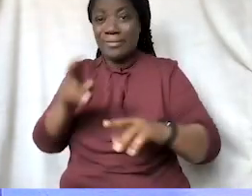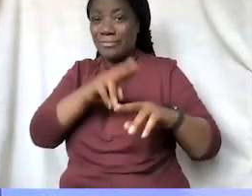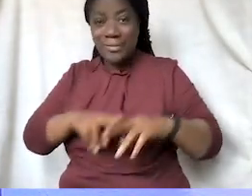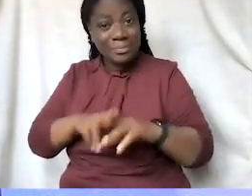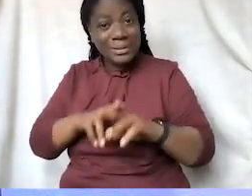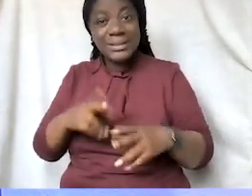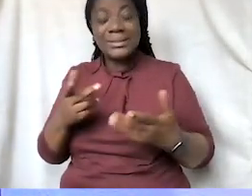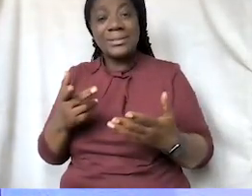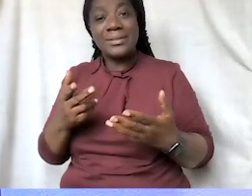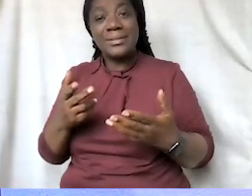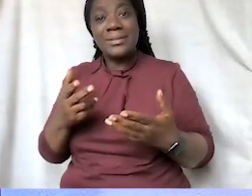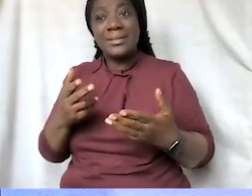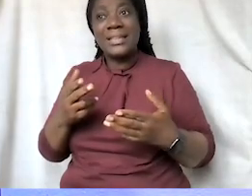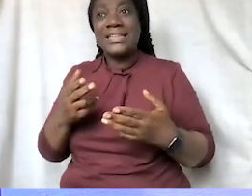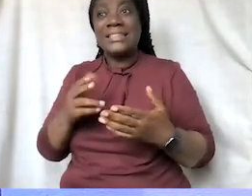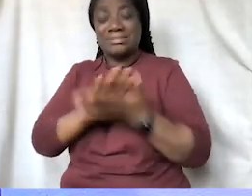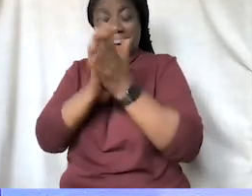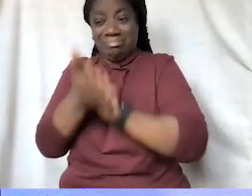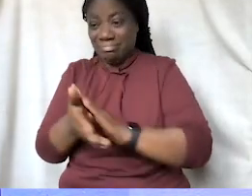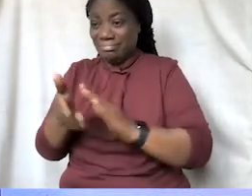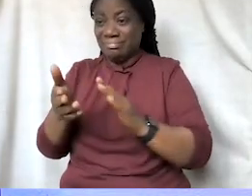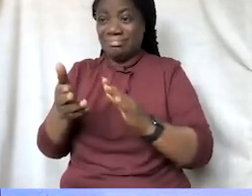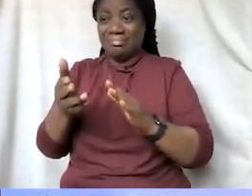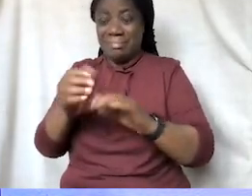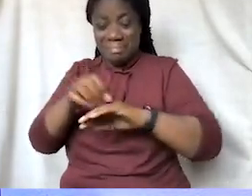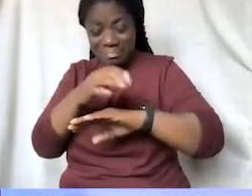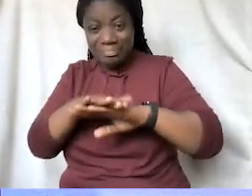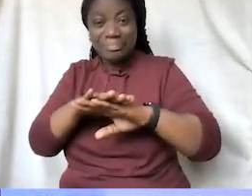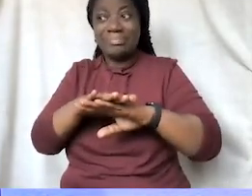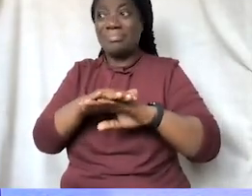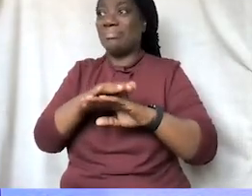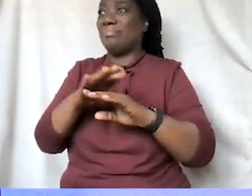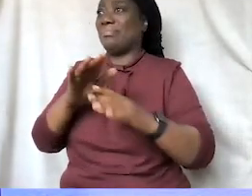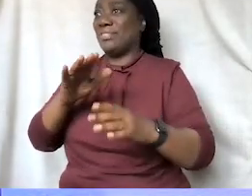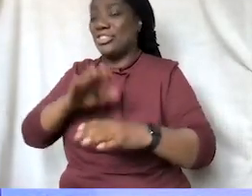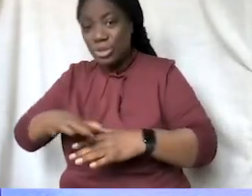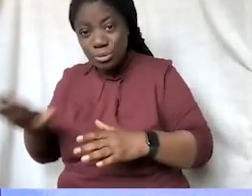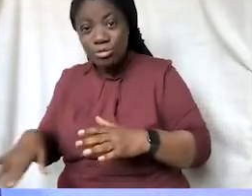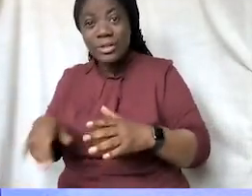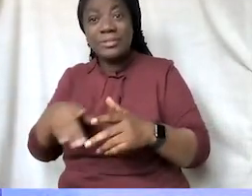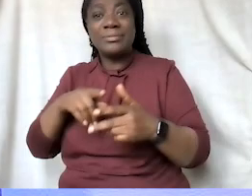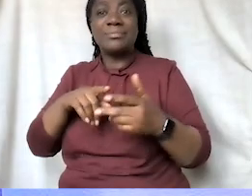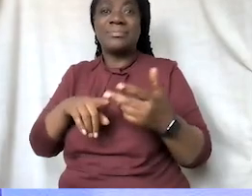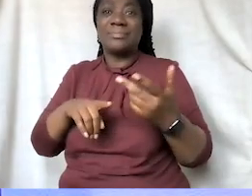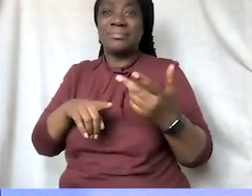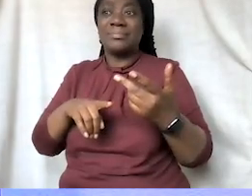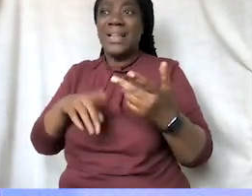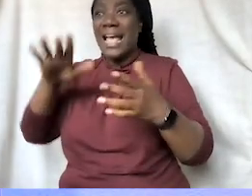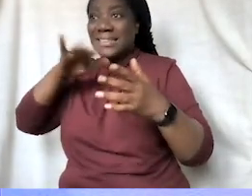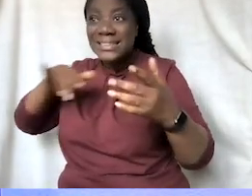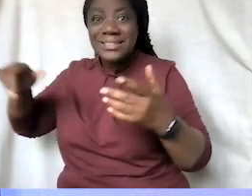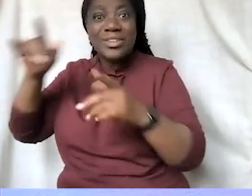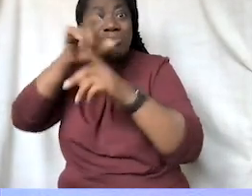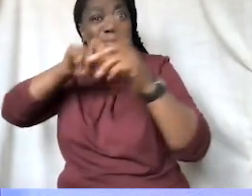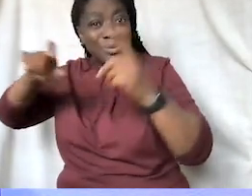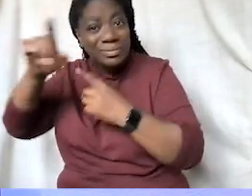families, destroying marriages, destroying children. He is destroying our society.